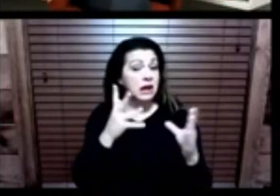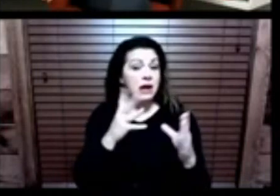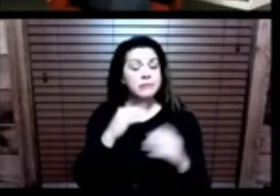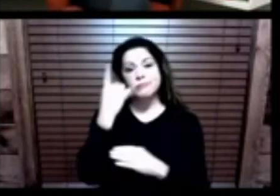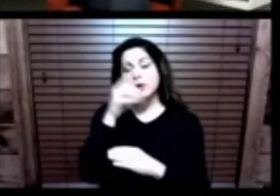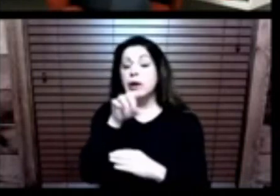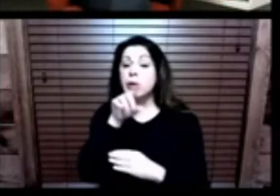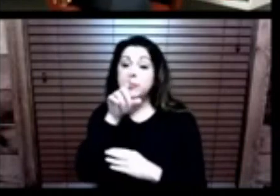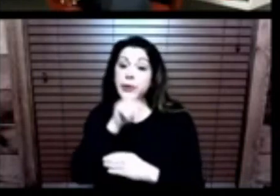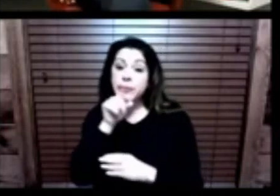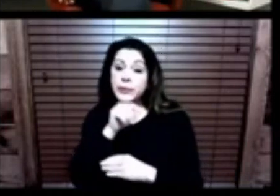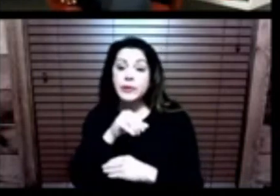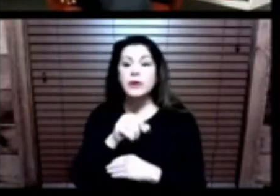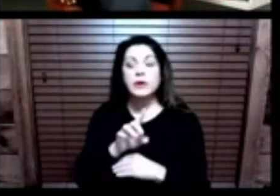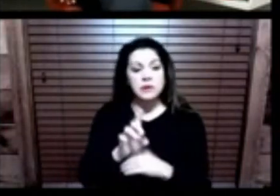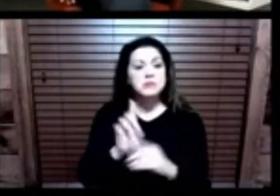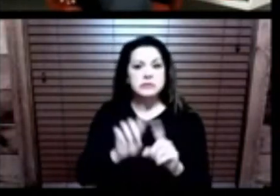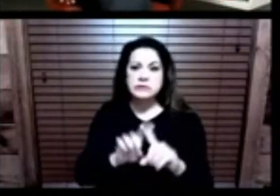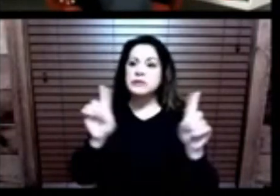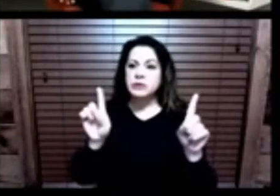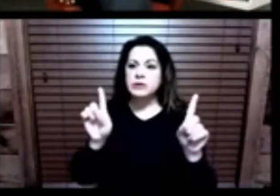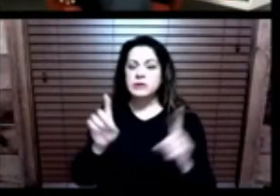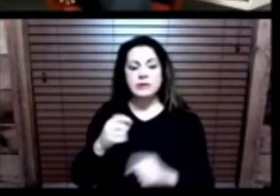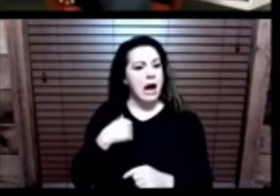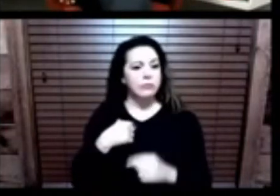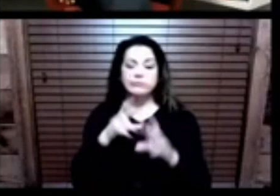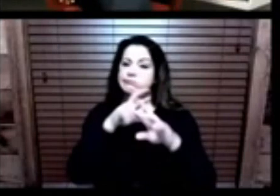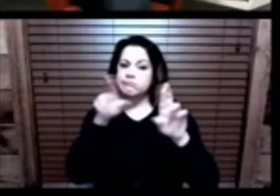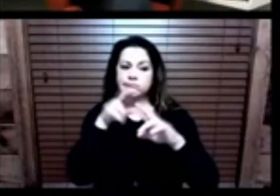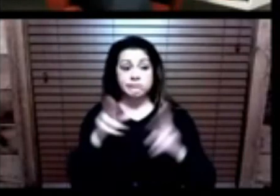bugs. Let's go to the next one. I was just bugging.